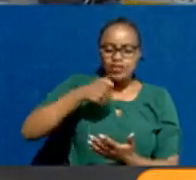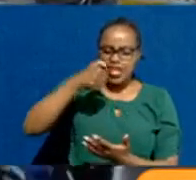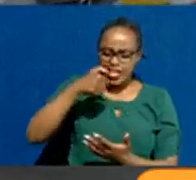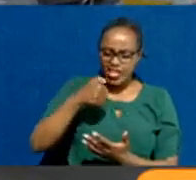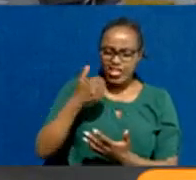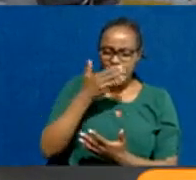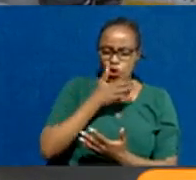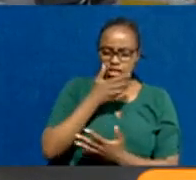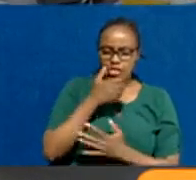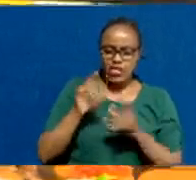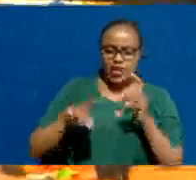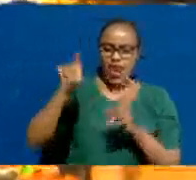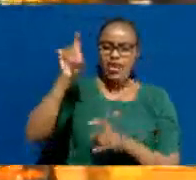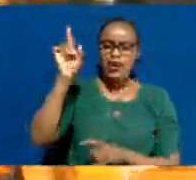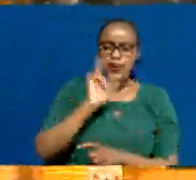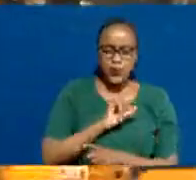by 14.6%.